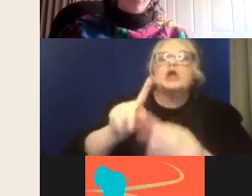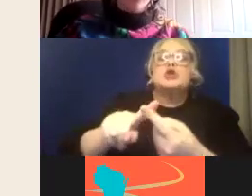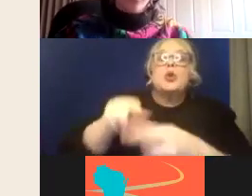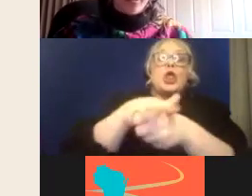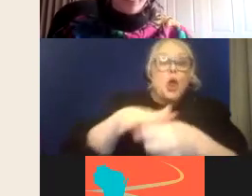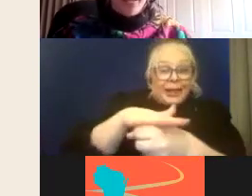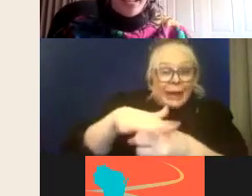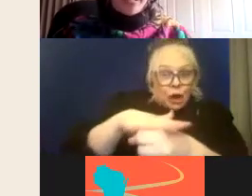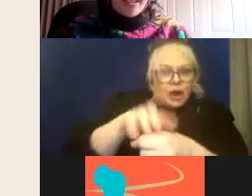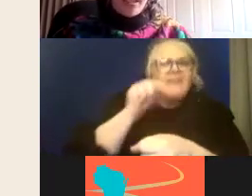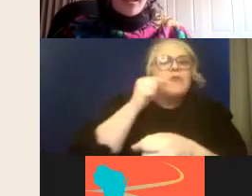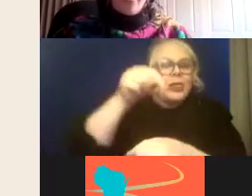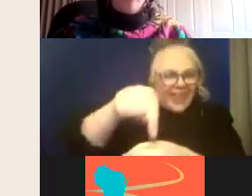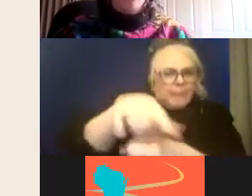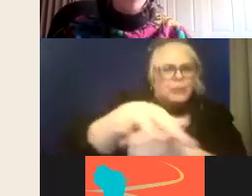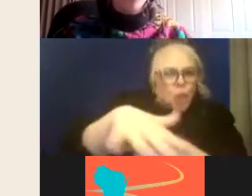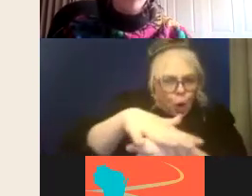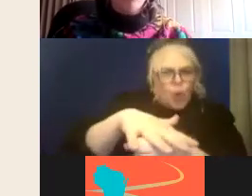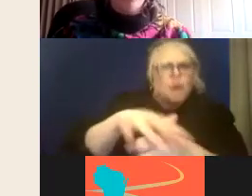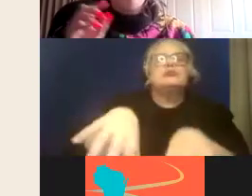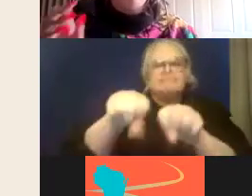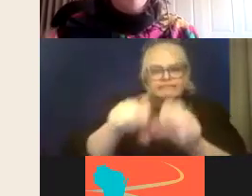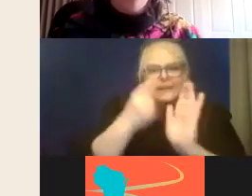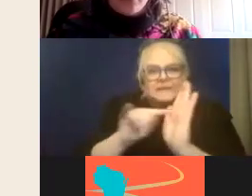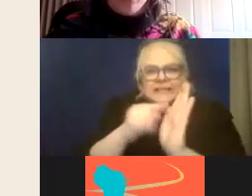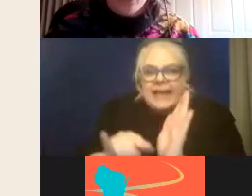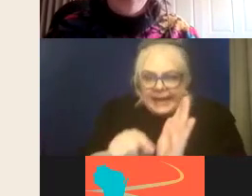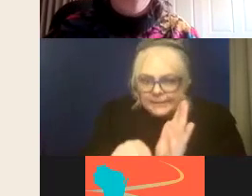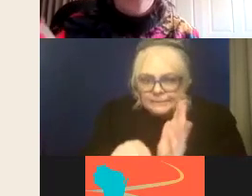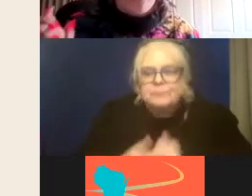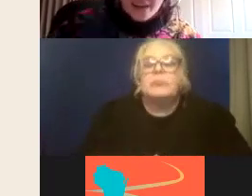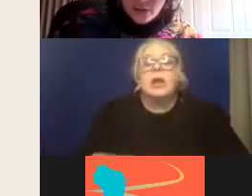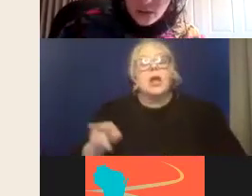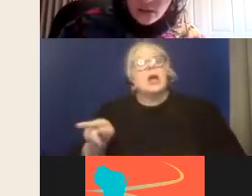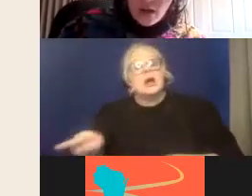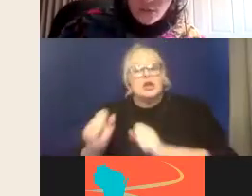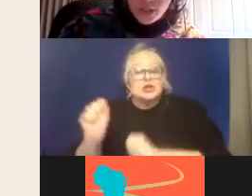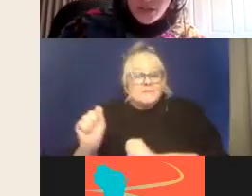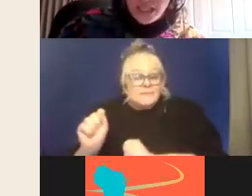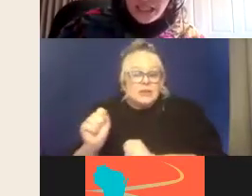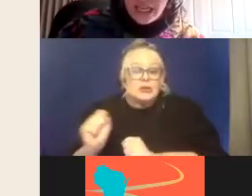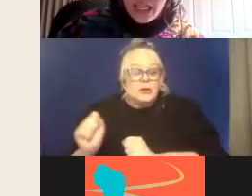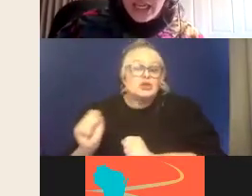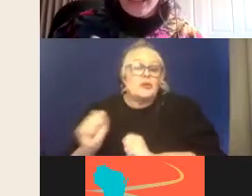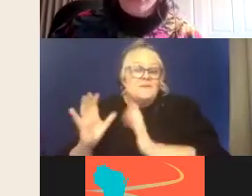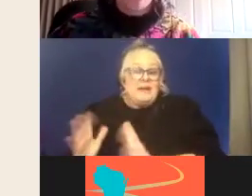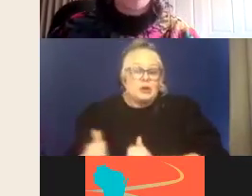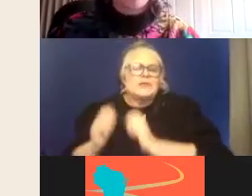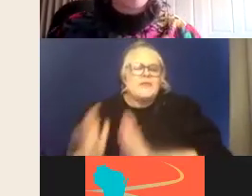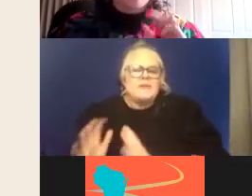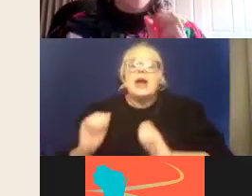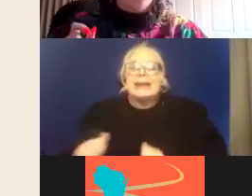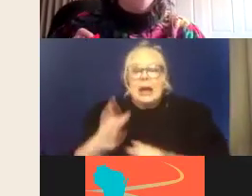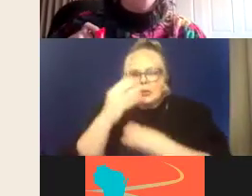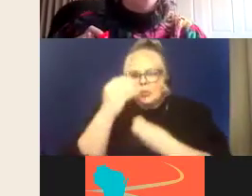cases are concerned about their immediate safety, they can report to both the cyber tip line and their local law enforcement if they'd like. This ensures